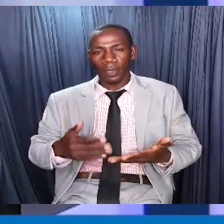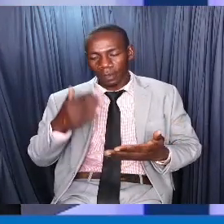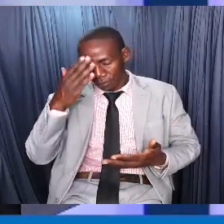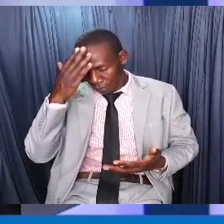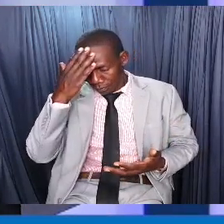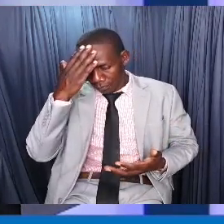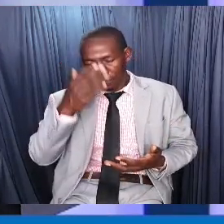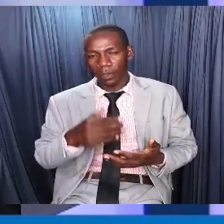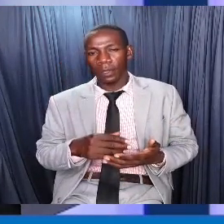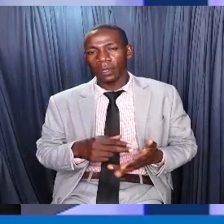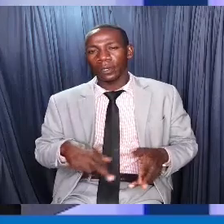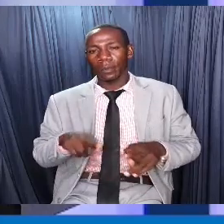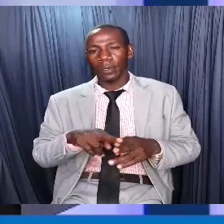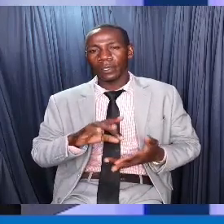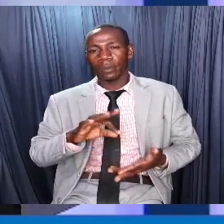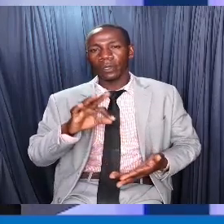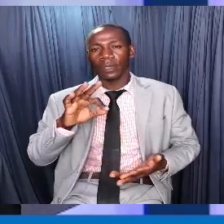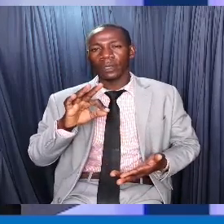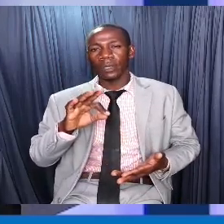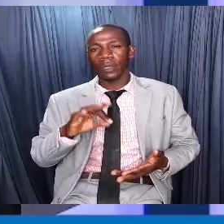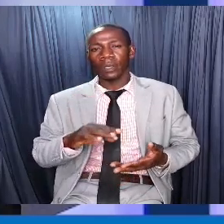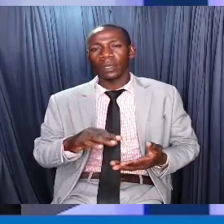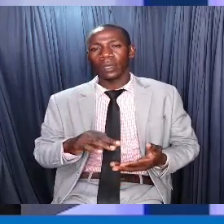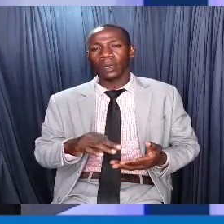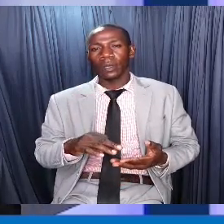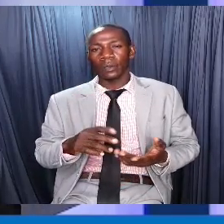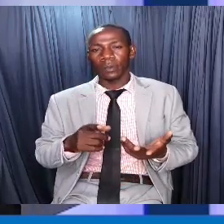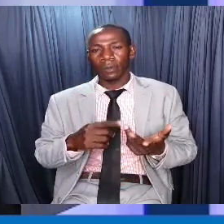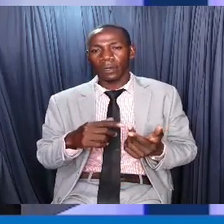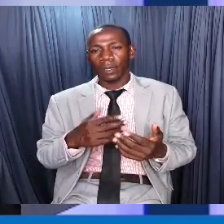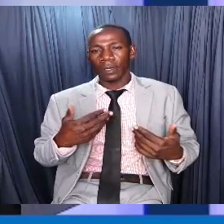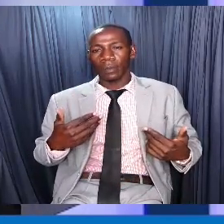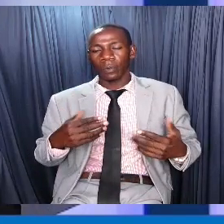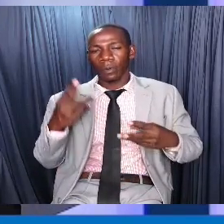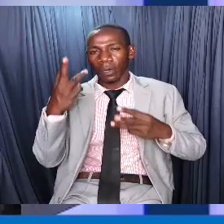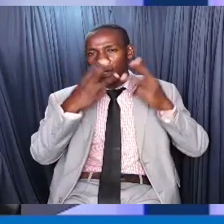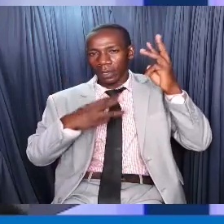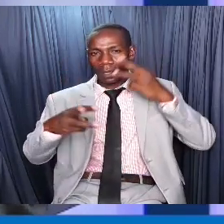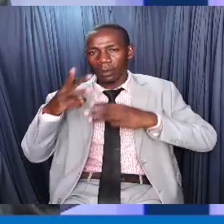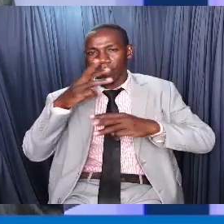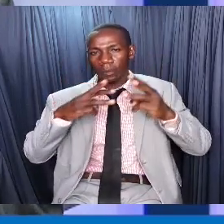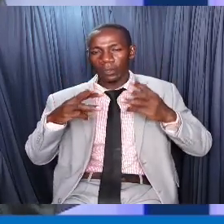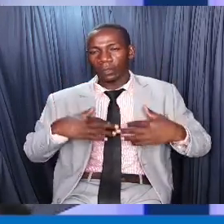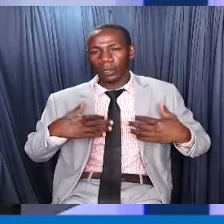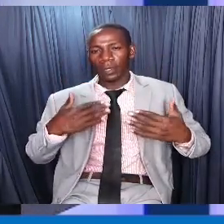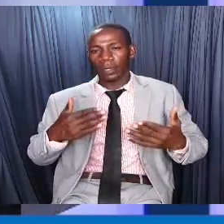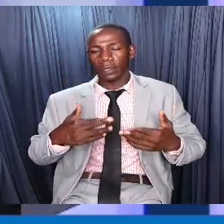yourself. The spirit of repentance, you esteem other people worthy. Spirit of